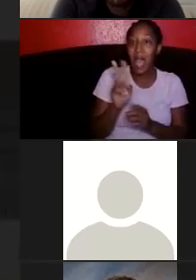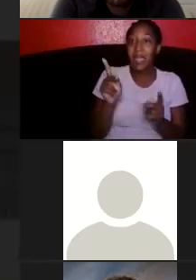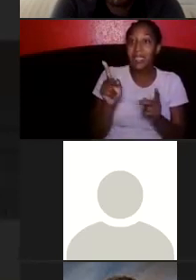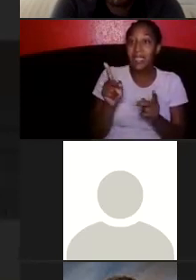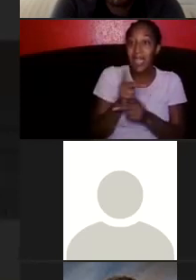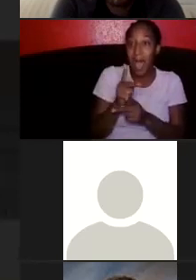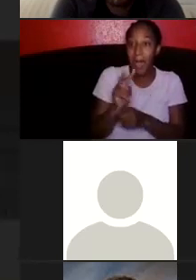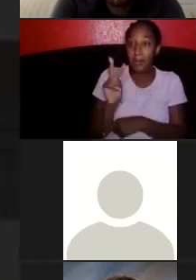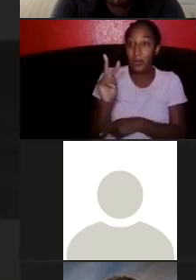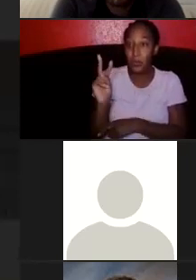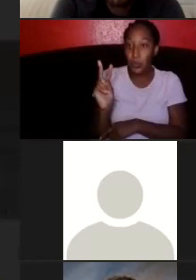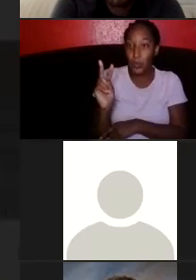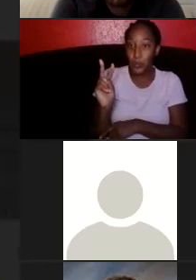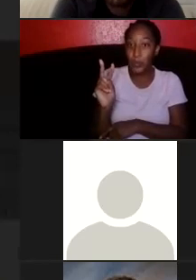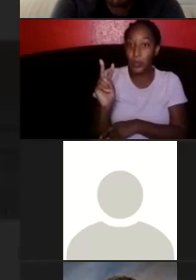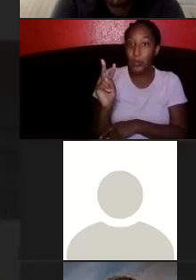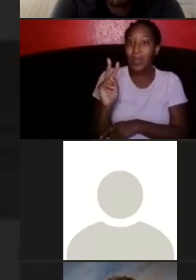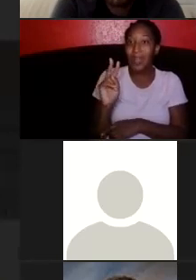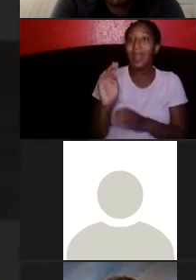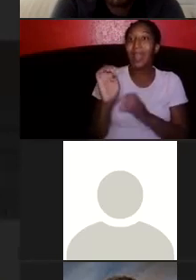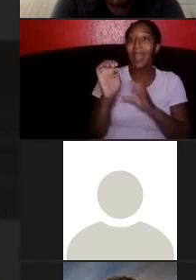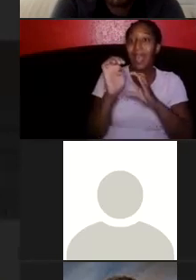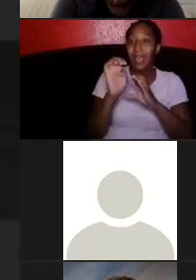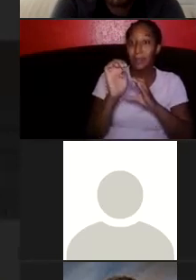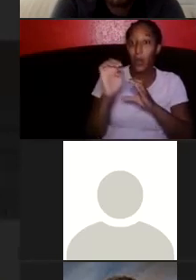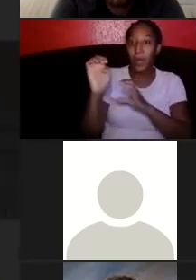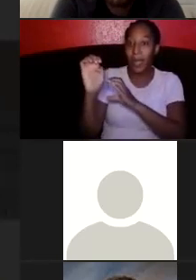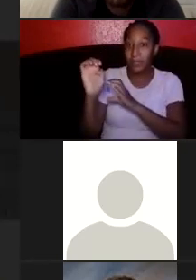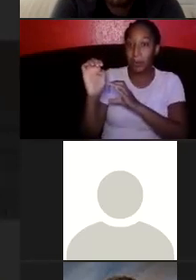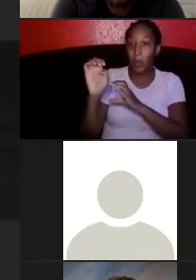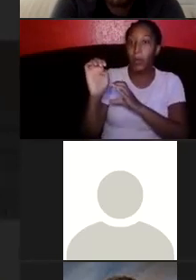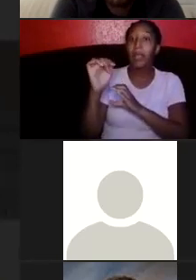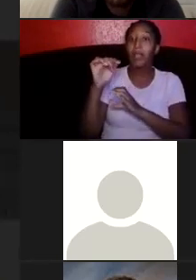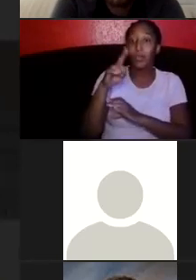you raise an exponent to a power, you have to multiply.